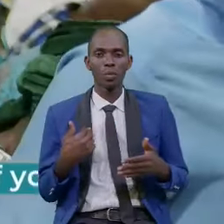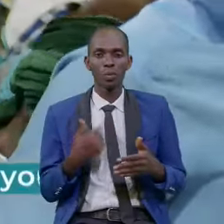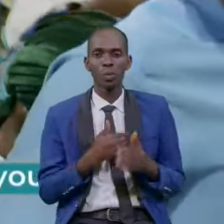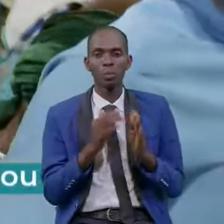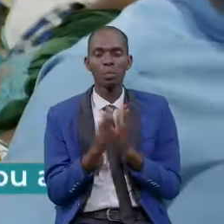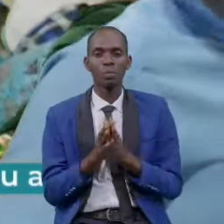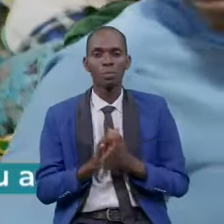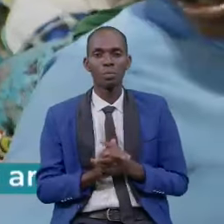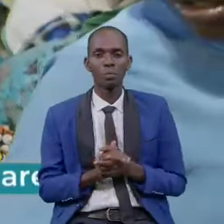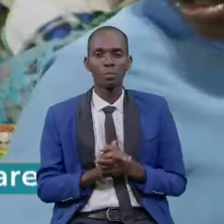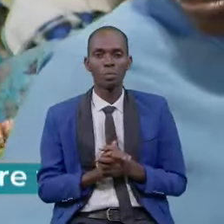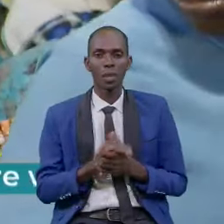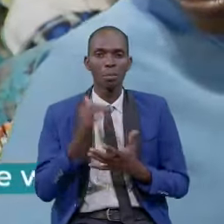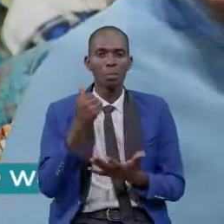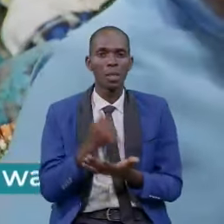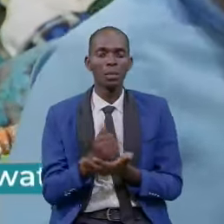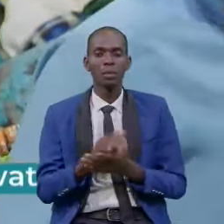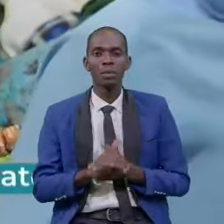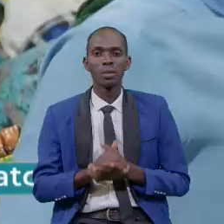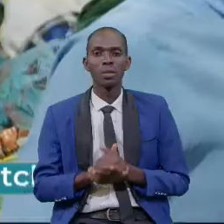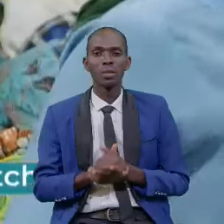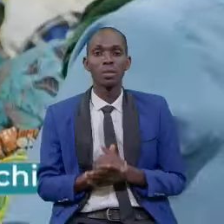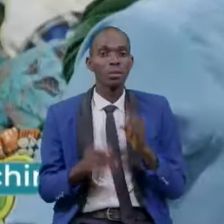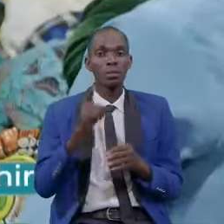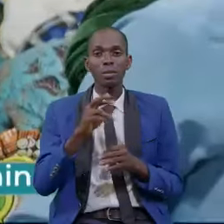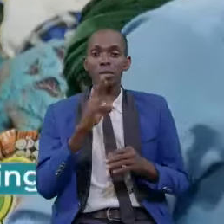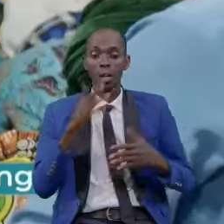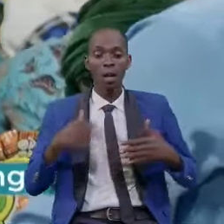Amen. If you are happy, let me hear your amen.